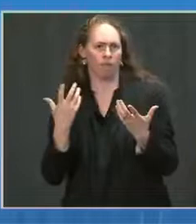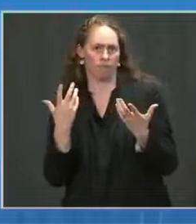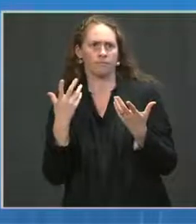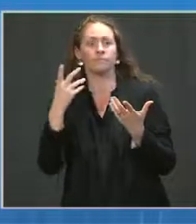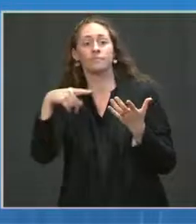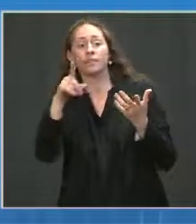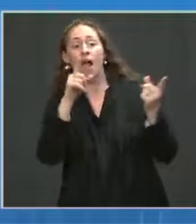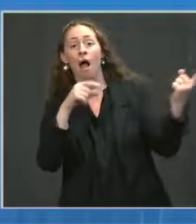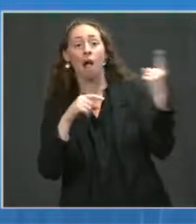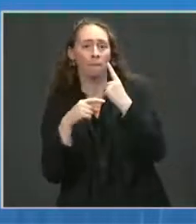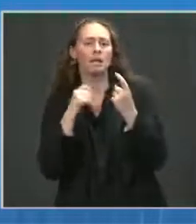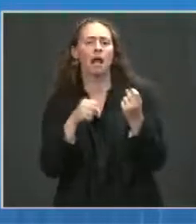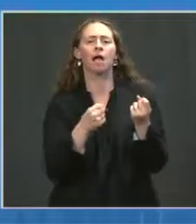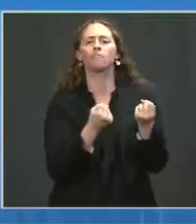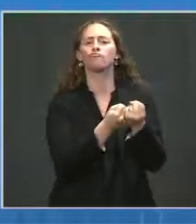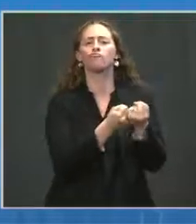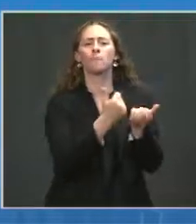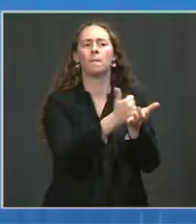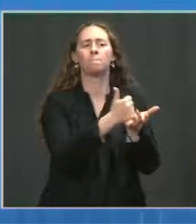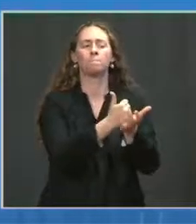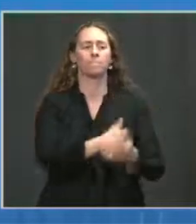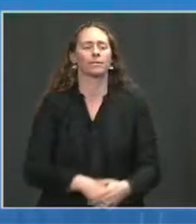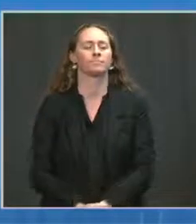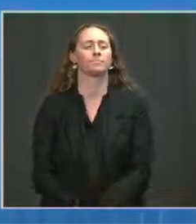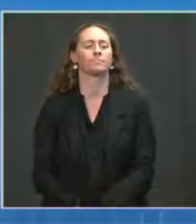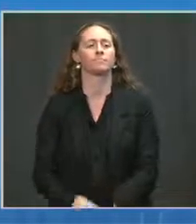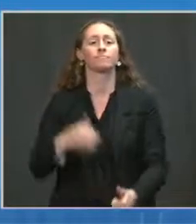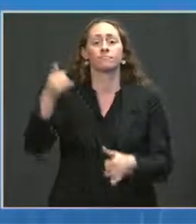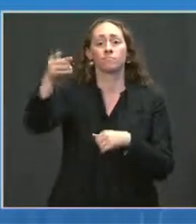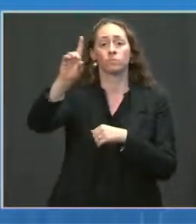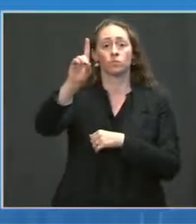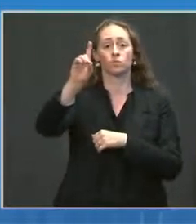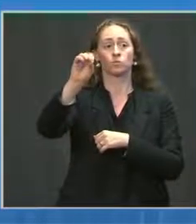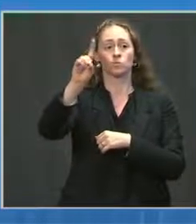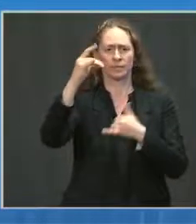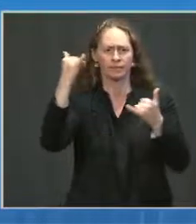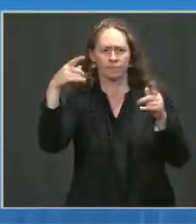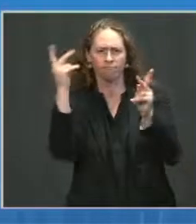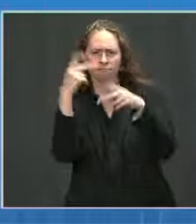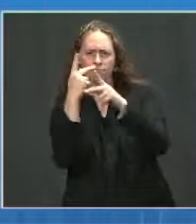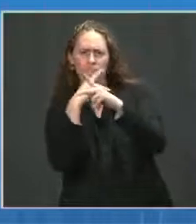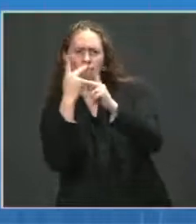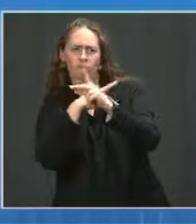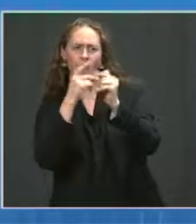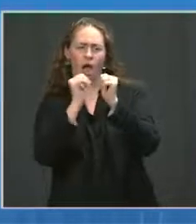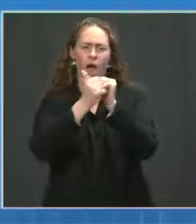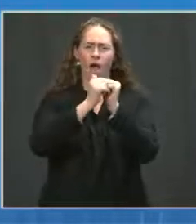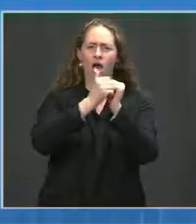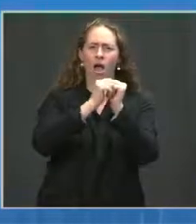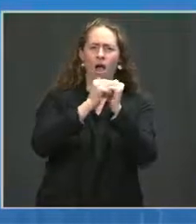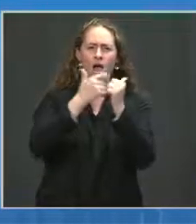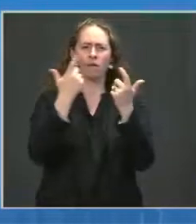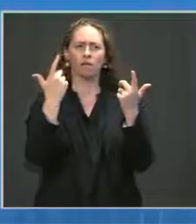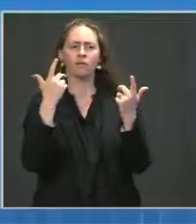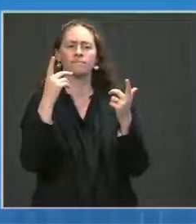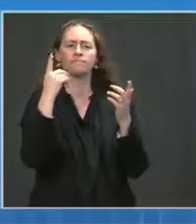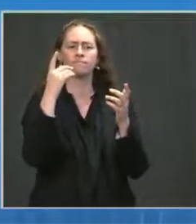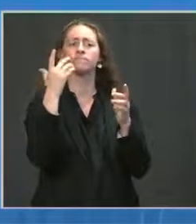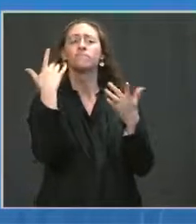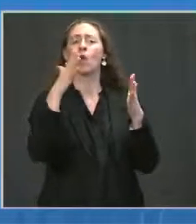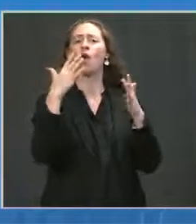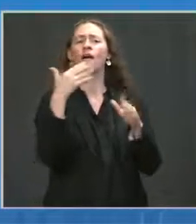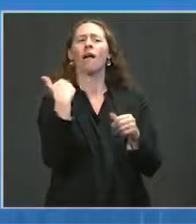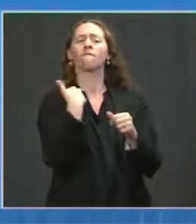Defense is looking into how and when they will add COVID-19 vaccination to the list of required vaccinations